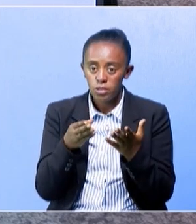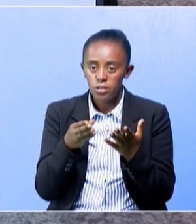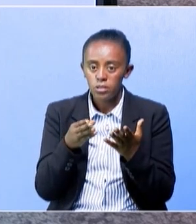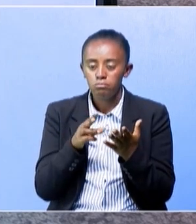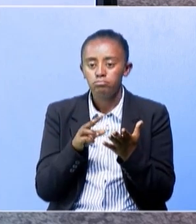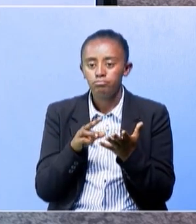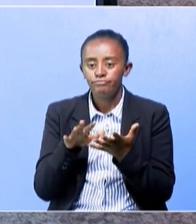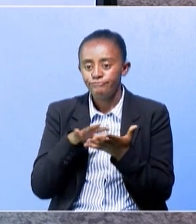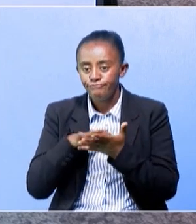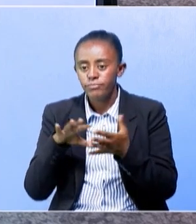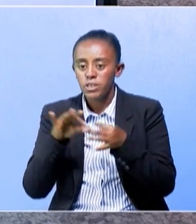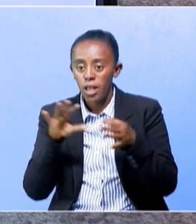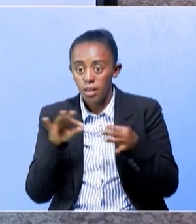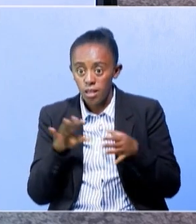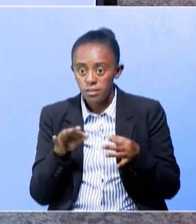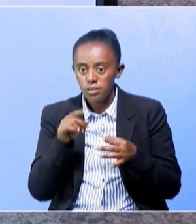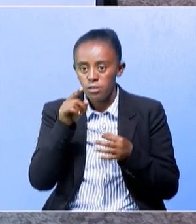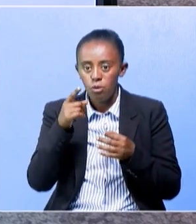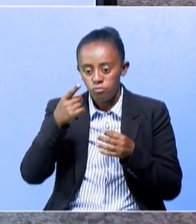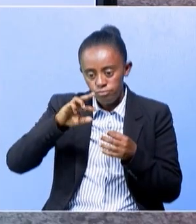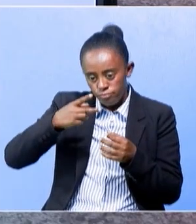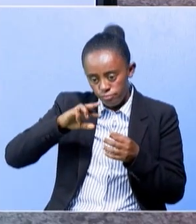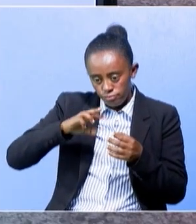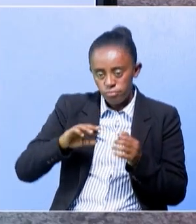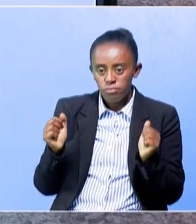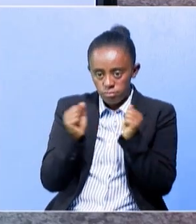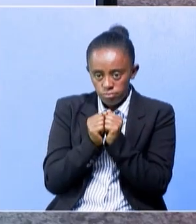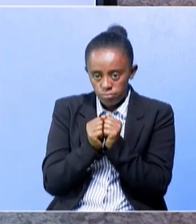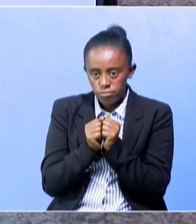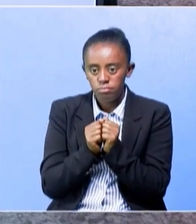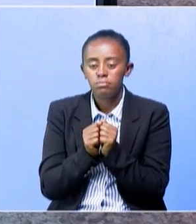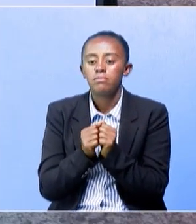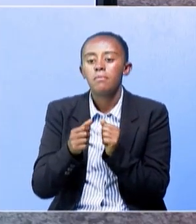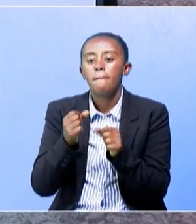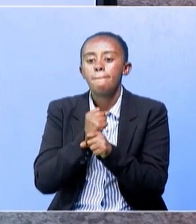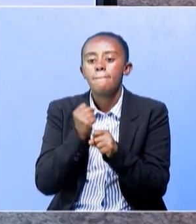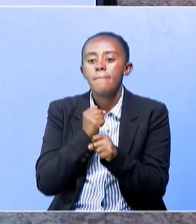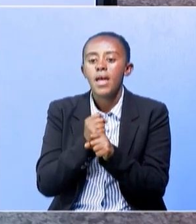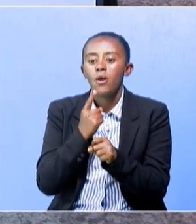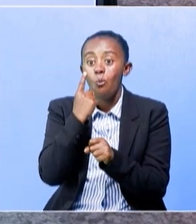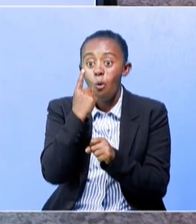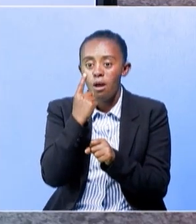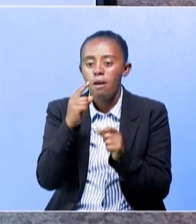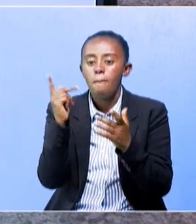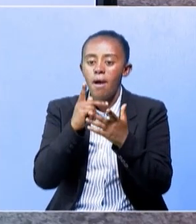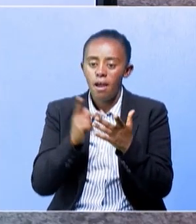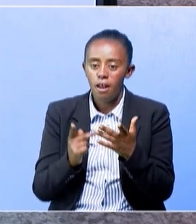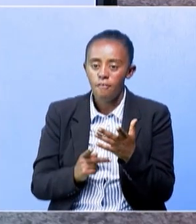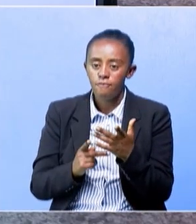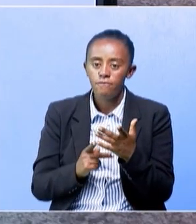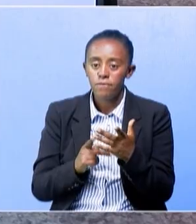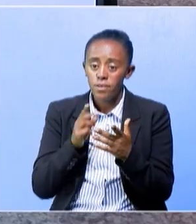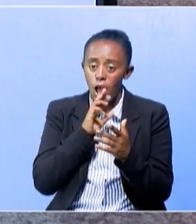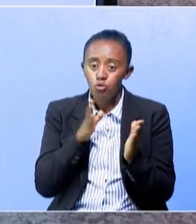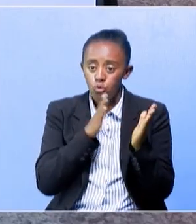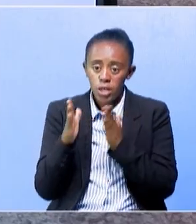jumbled sentence. Then you are going to bring them together and make one paragraph. Are